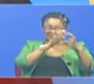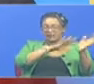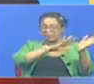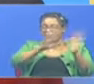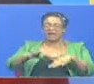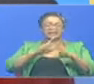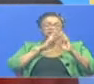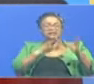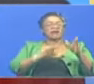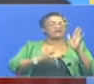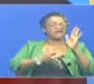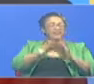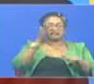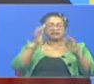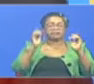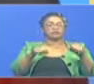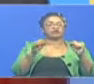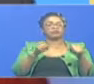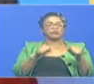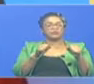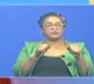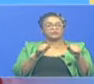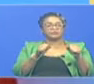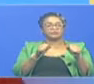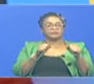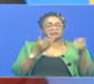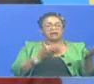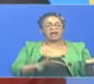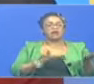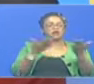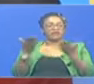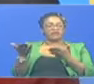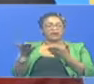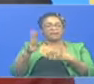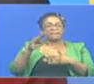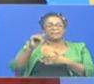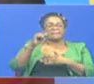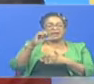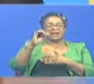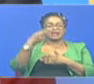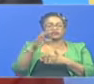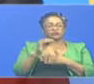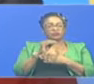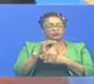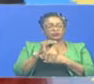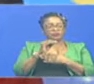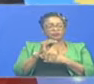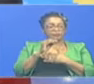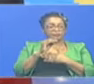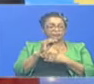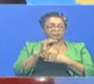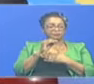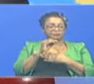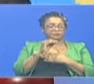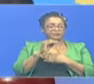possible under the circumstances. Let me hand over to Mbacho to answer the one